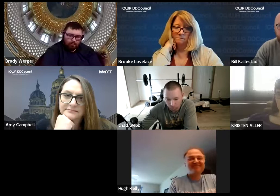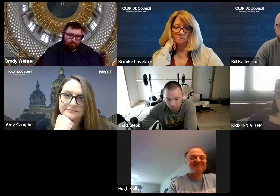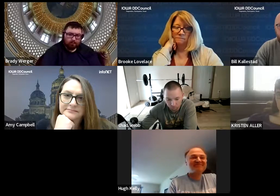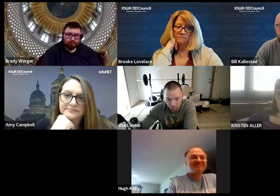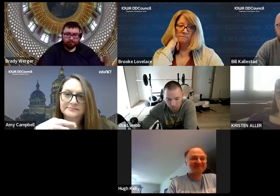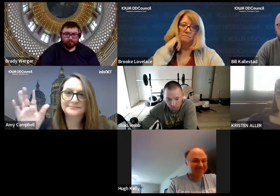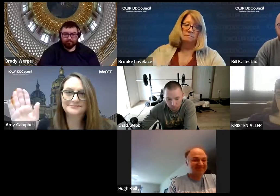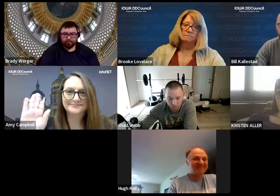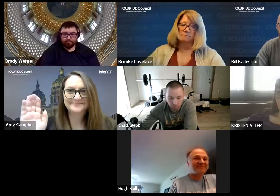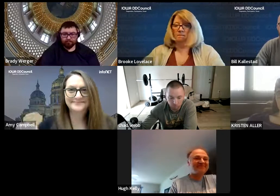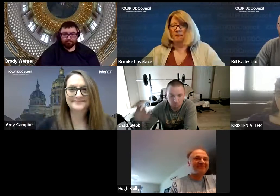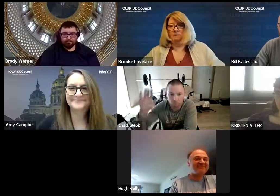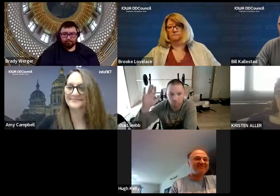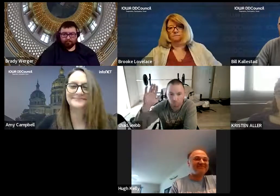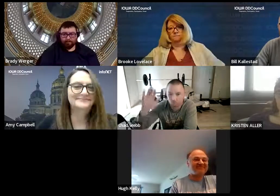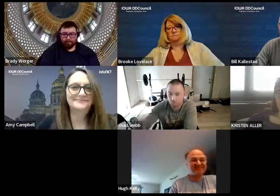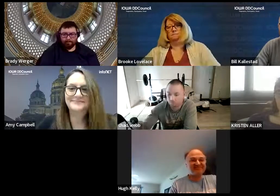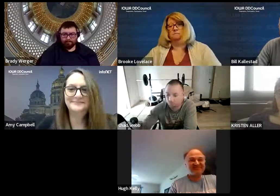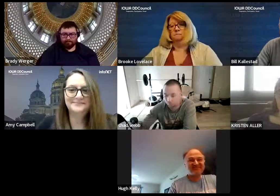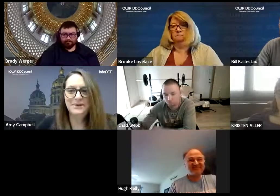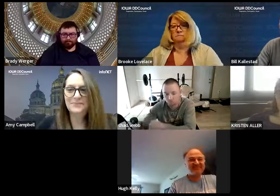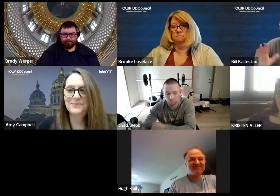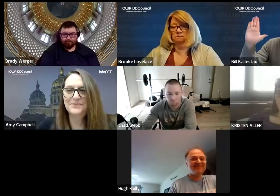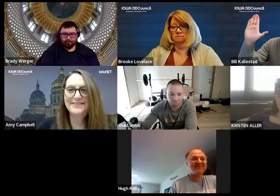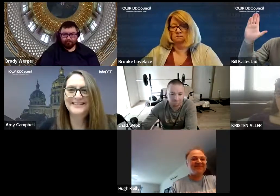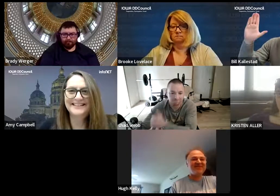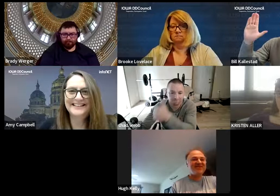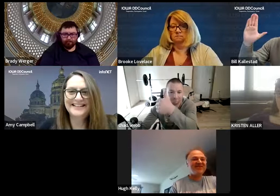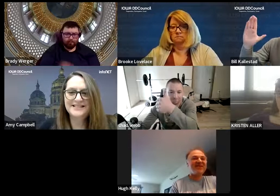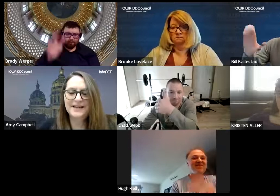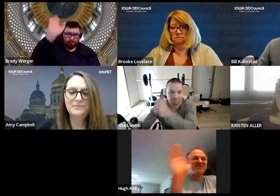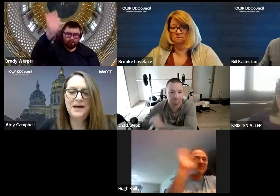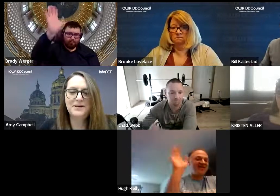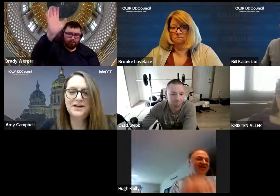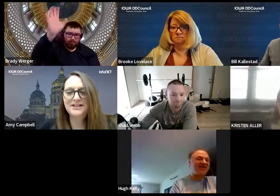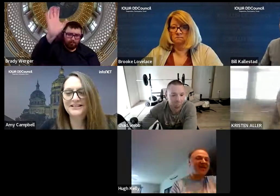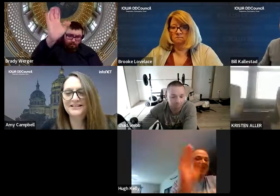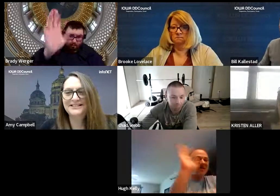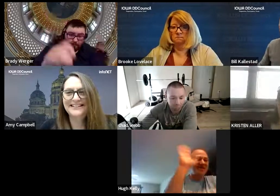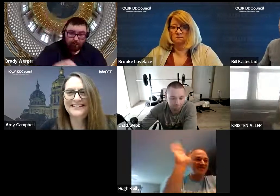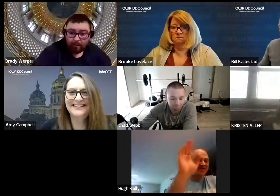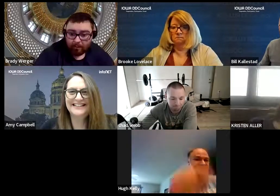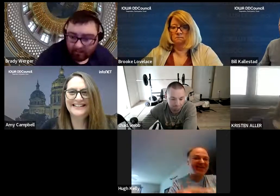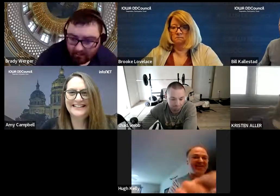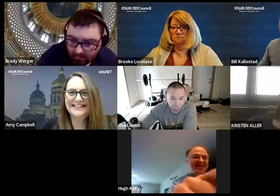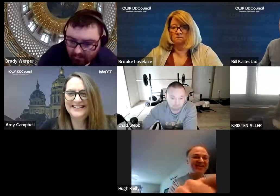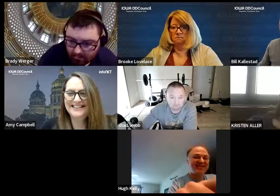a good Friday. Anything else, Amy? No, have a good one, everybody. Take care, everybody. Thank you. Bye.